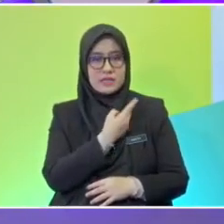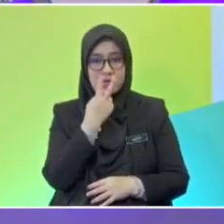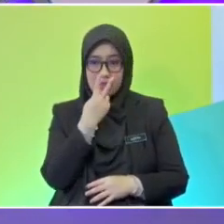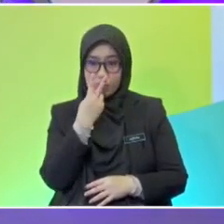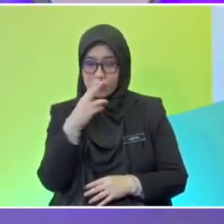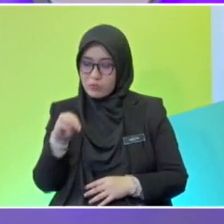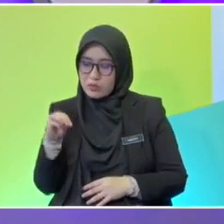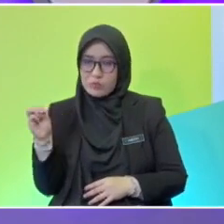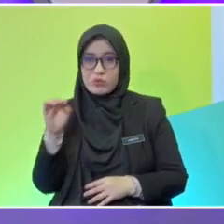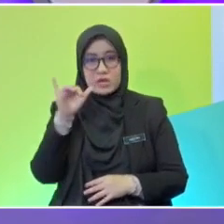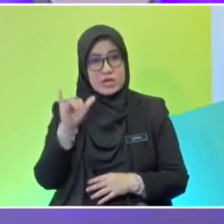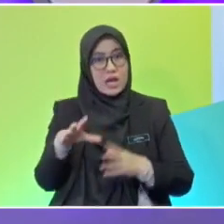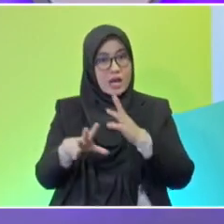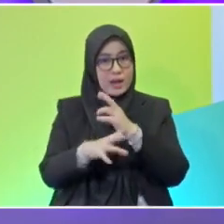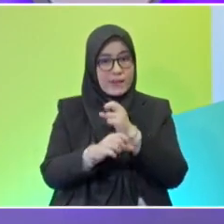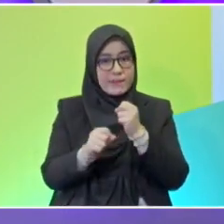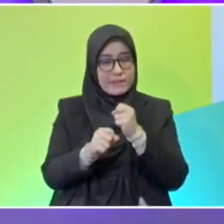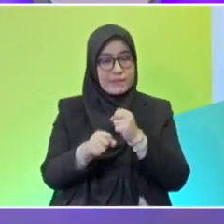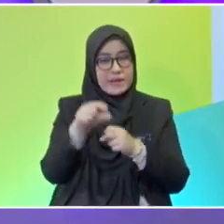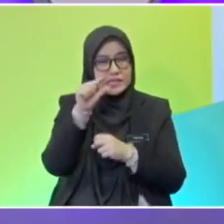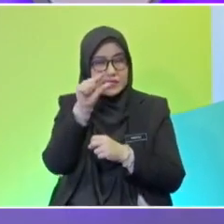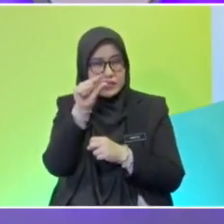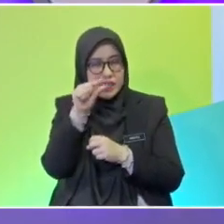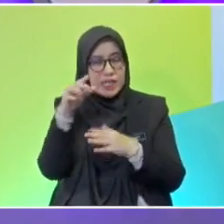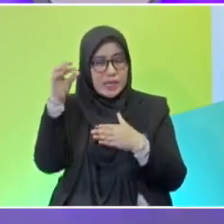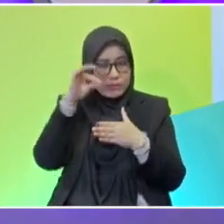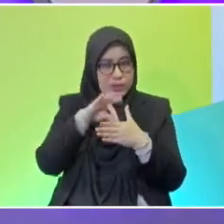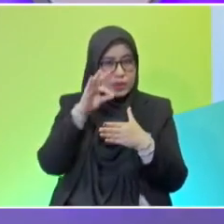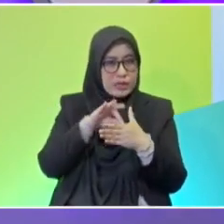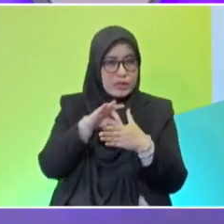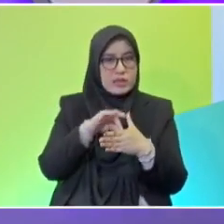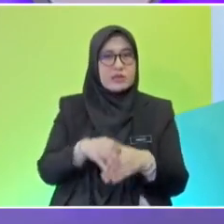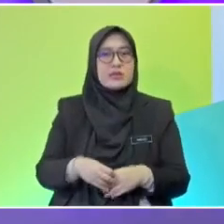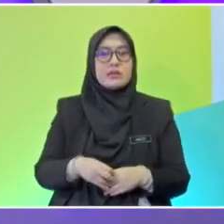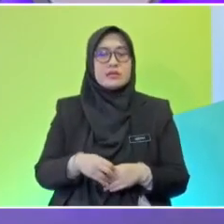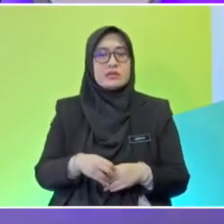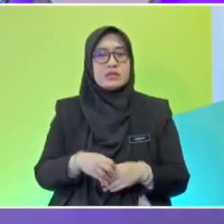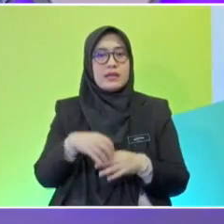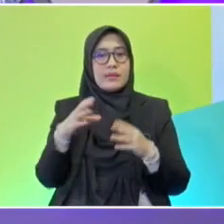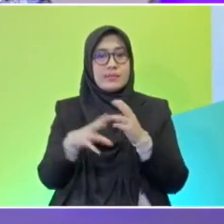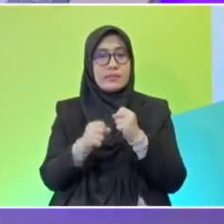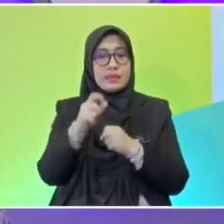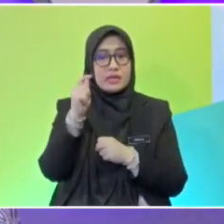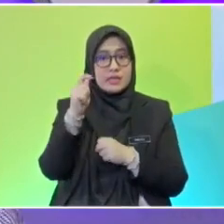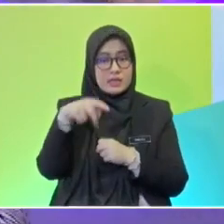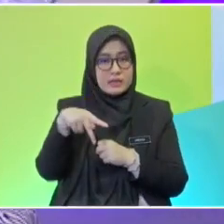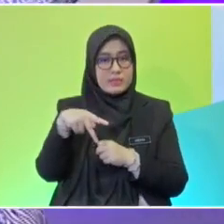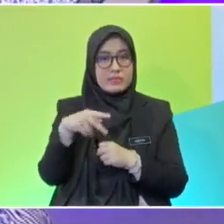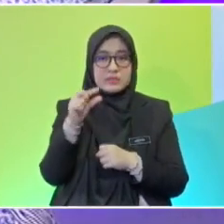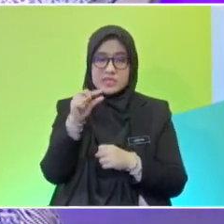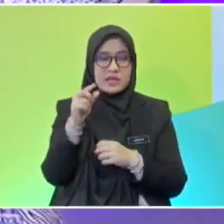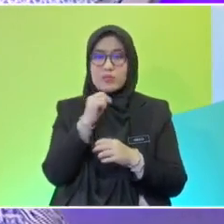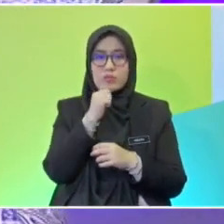child did not achieve a higher performance level. Yeah, so that's the